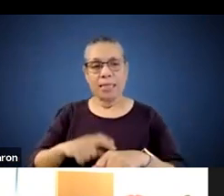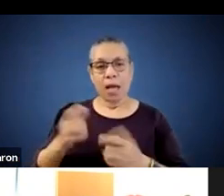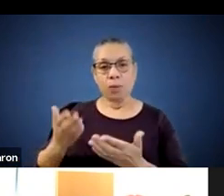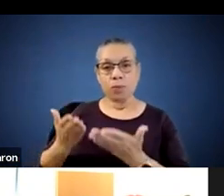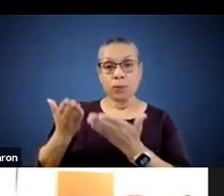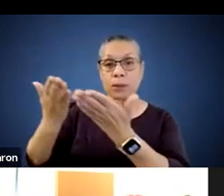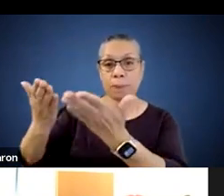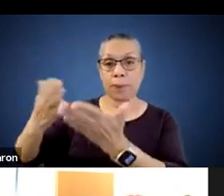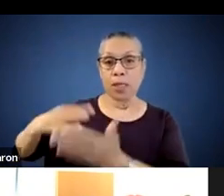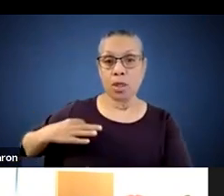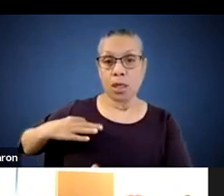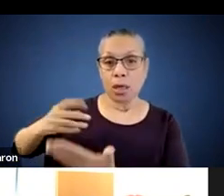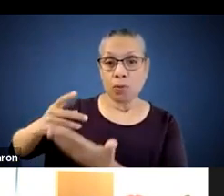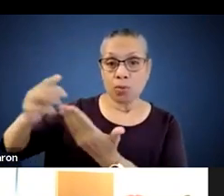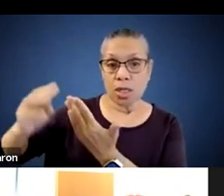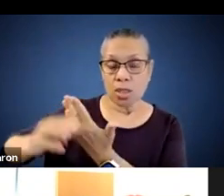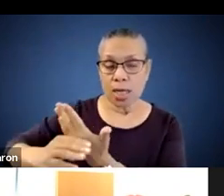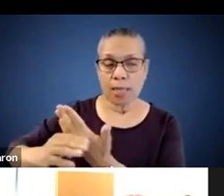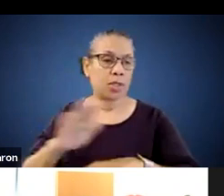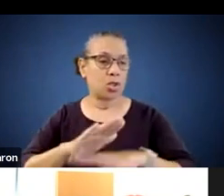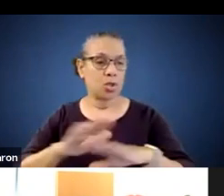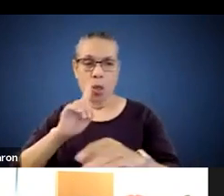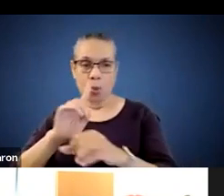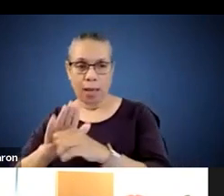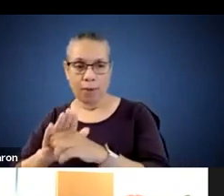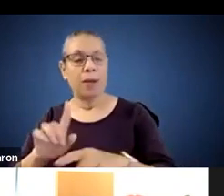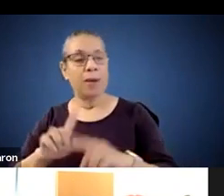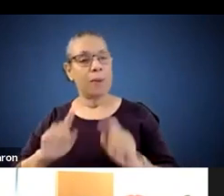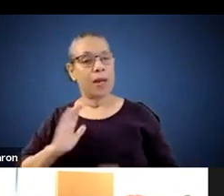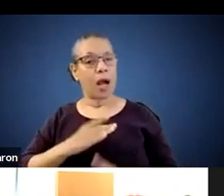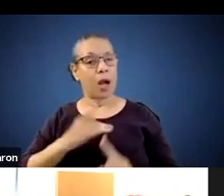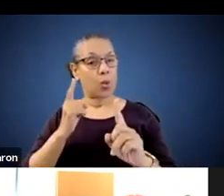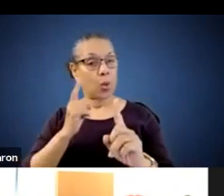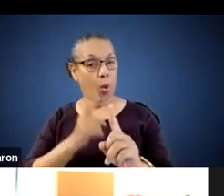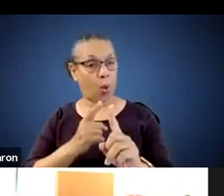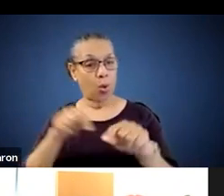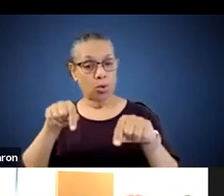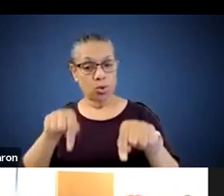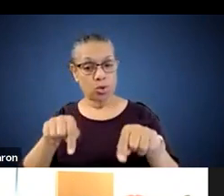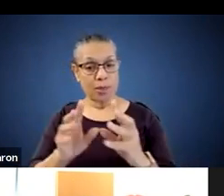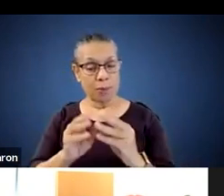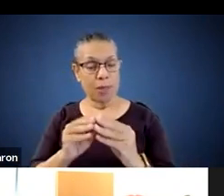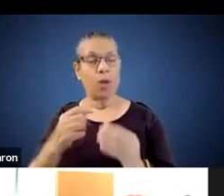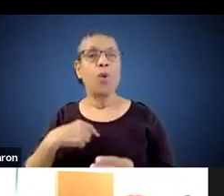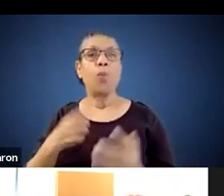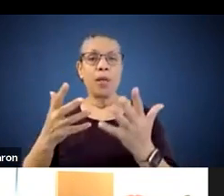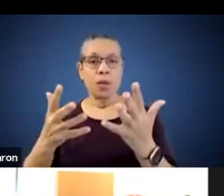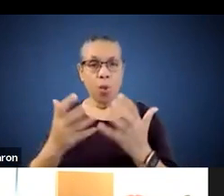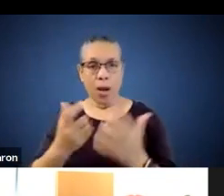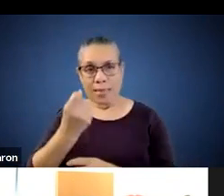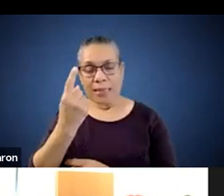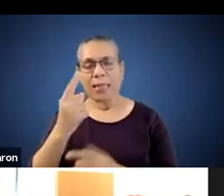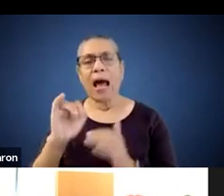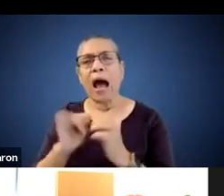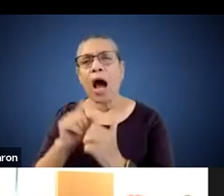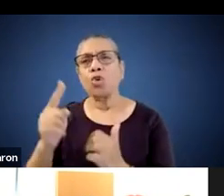projects um what we have what I think our goal in meeting with msba was was to really understand how applications are looked at